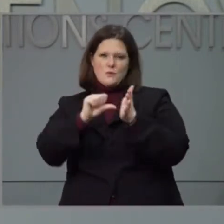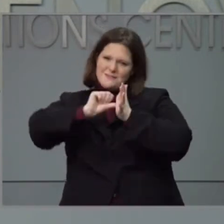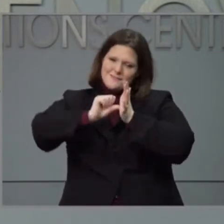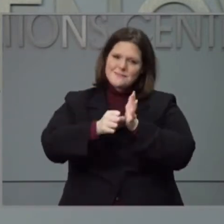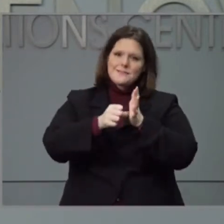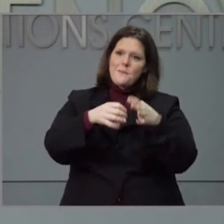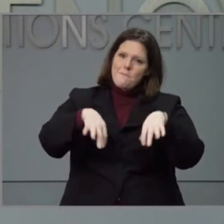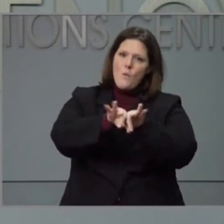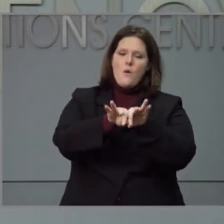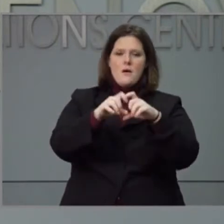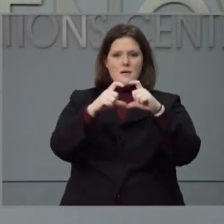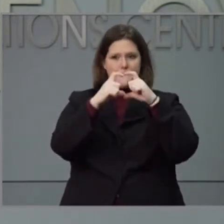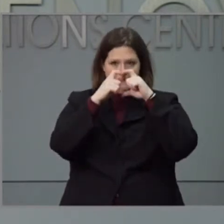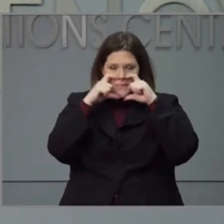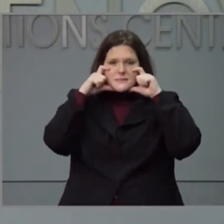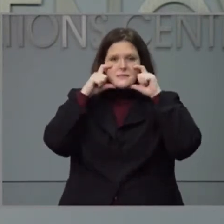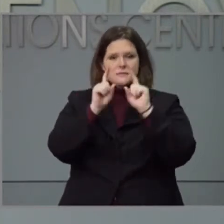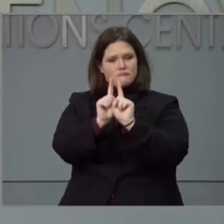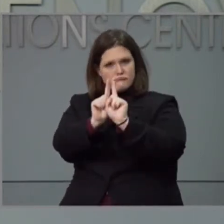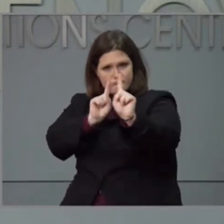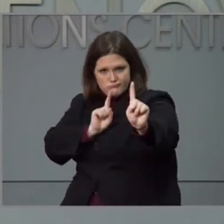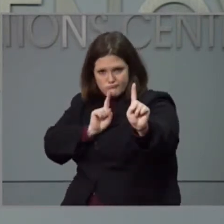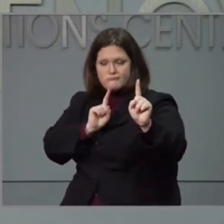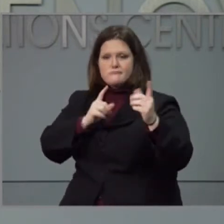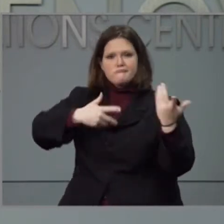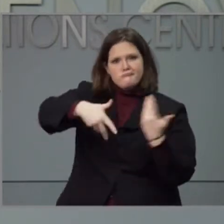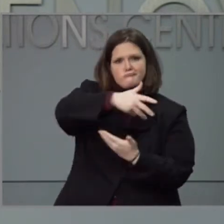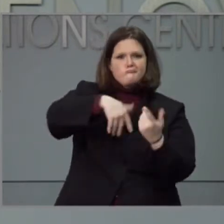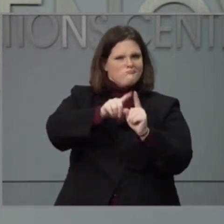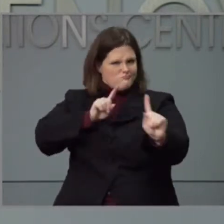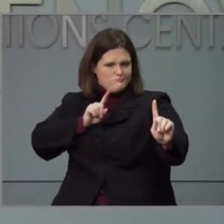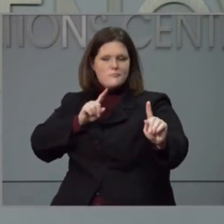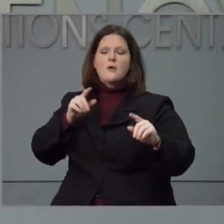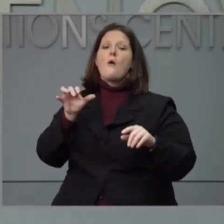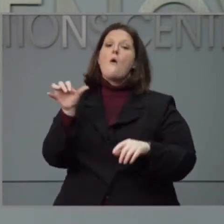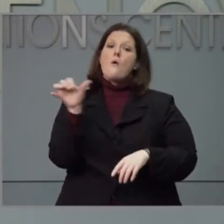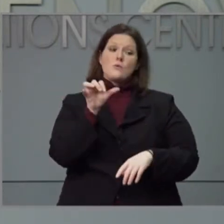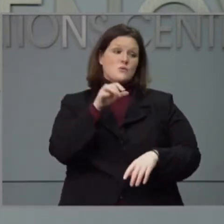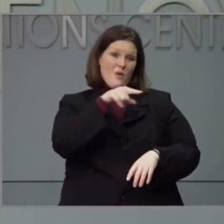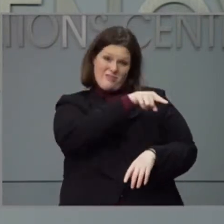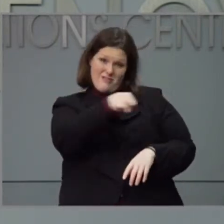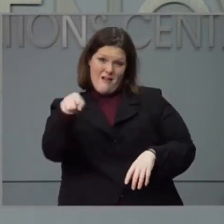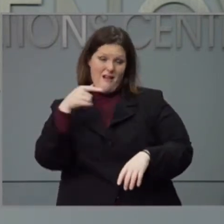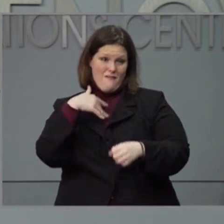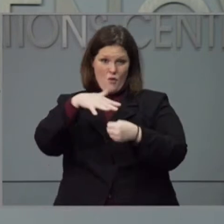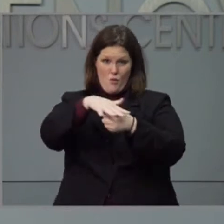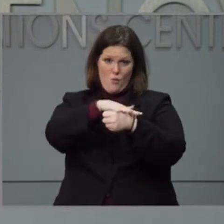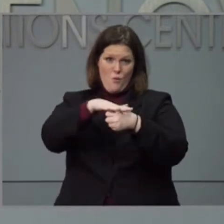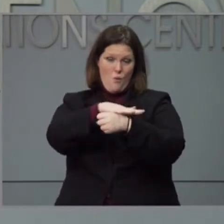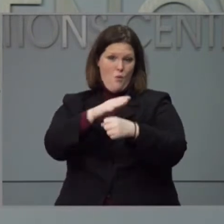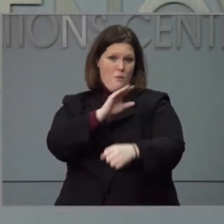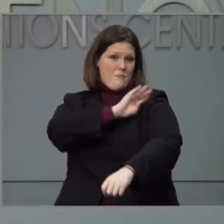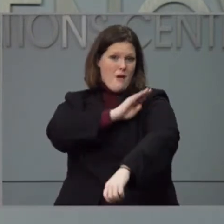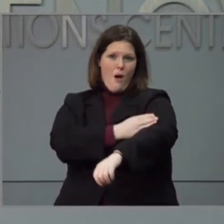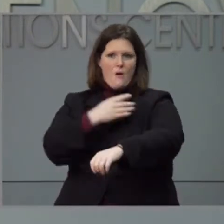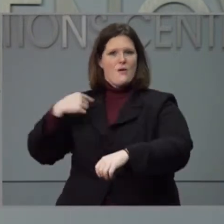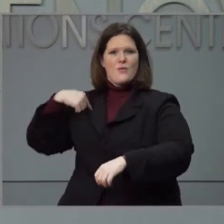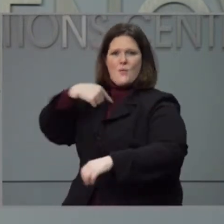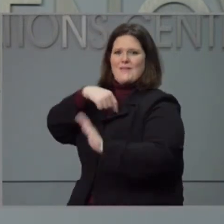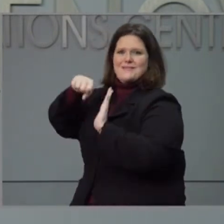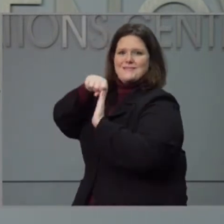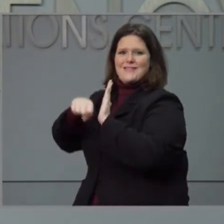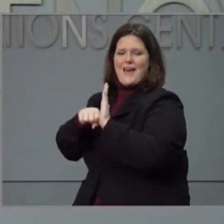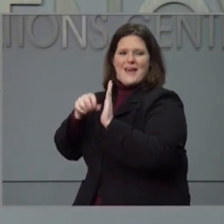distancing. We also said, look, there are local authorities that they have we don't have at the state